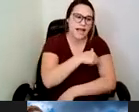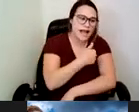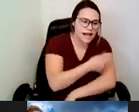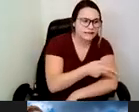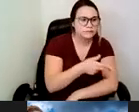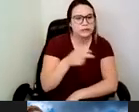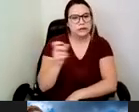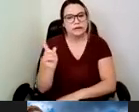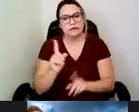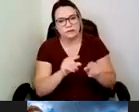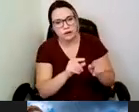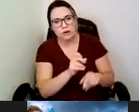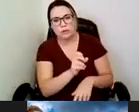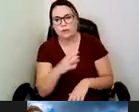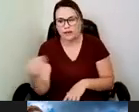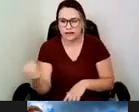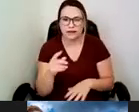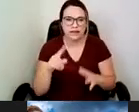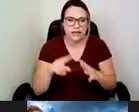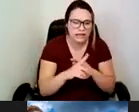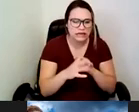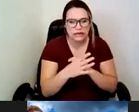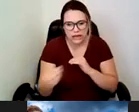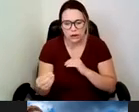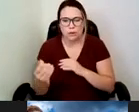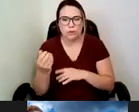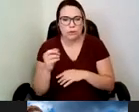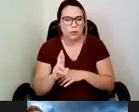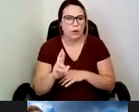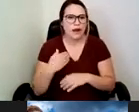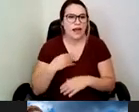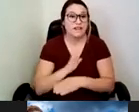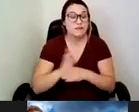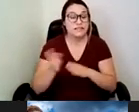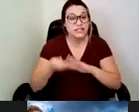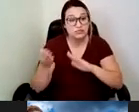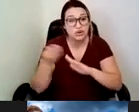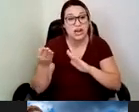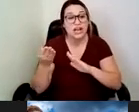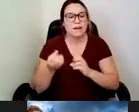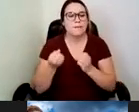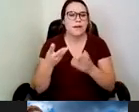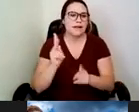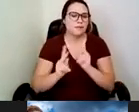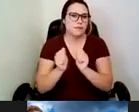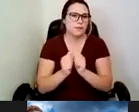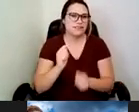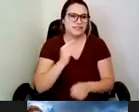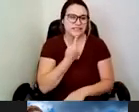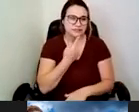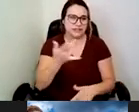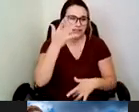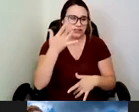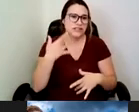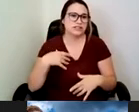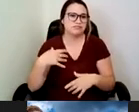business running, et cetera, or just that the family stays afloat. Many people with serious illness get powers of attorney, and that can be used even while